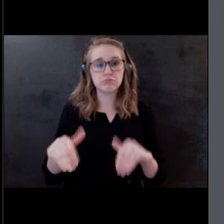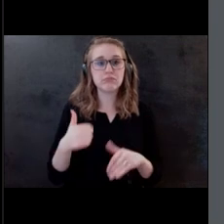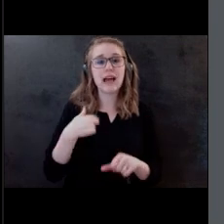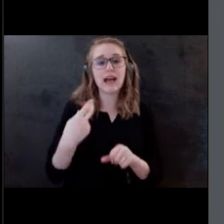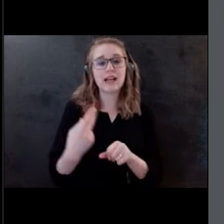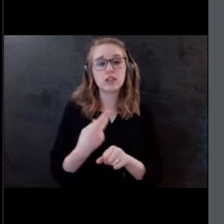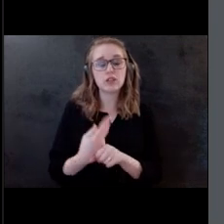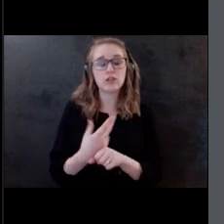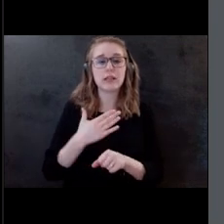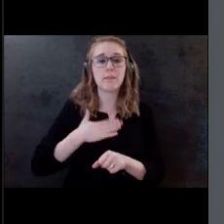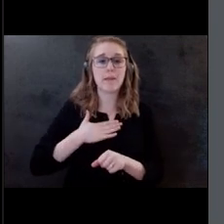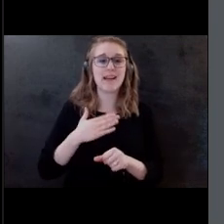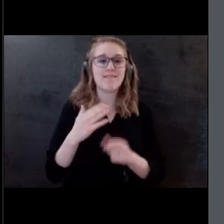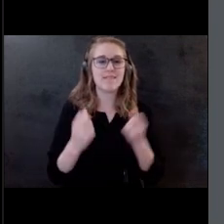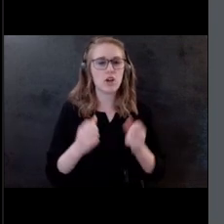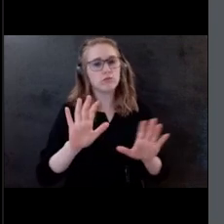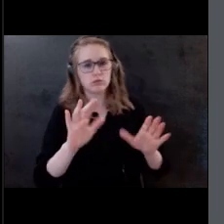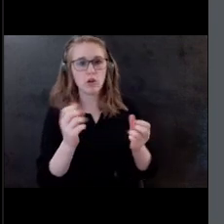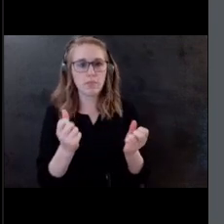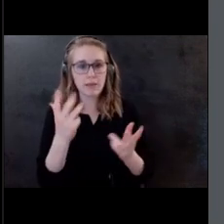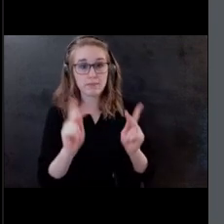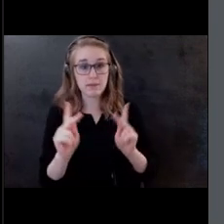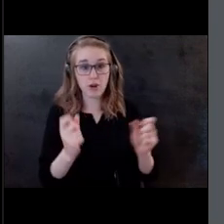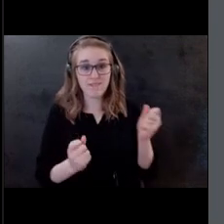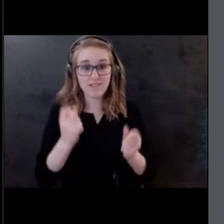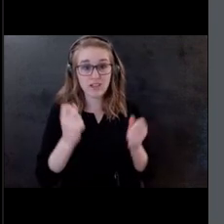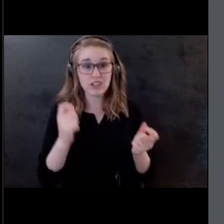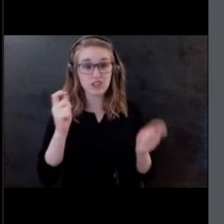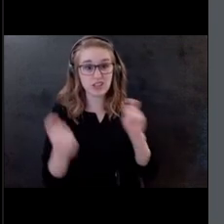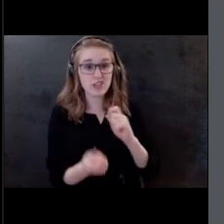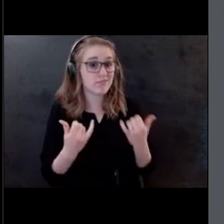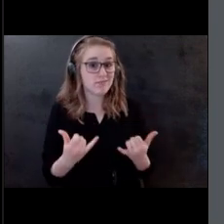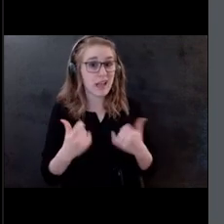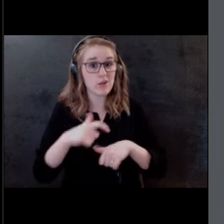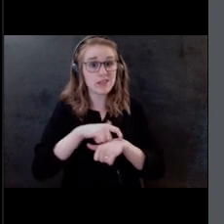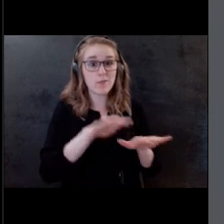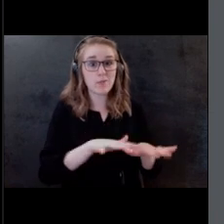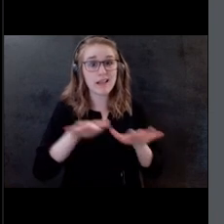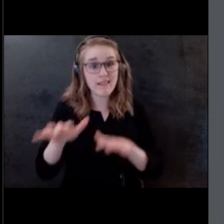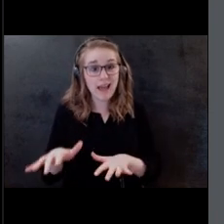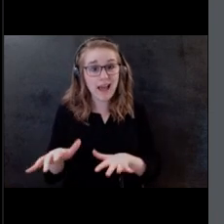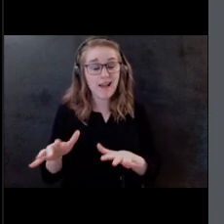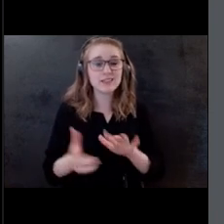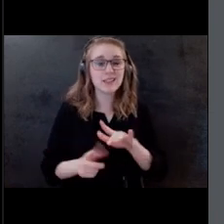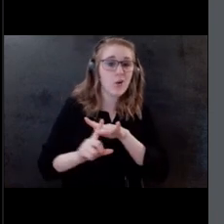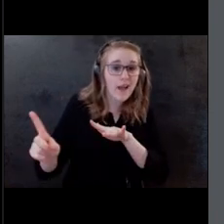use our vehicles is changing. Many of them are using your vehicles, as now is the time to relax and get away.